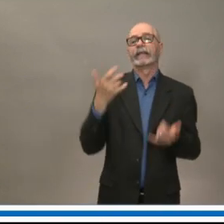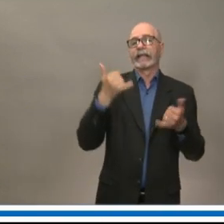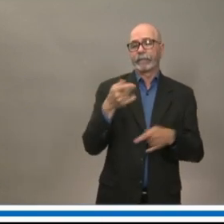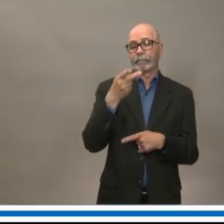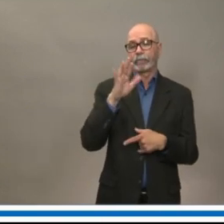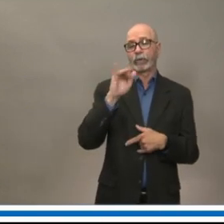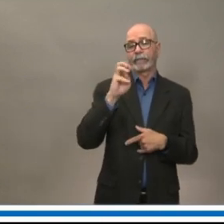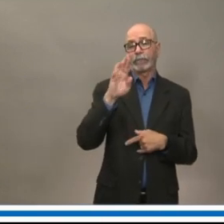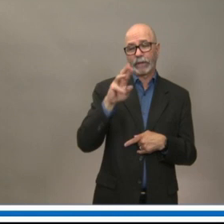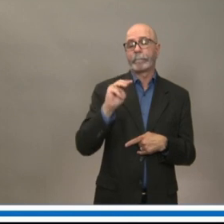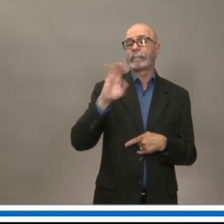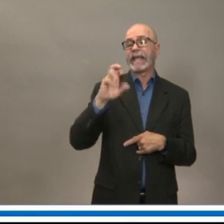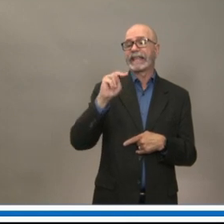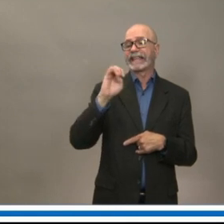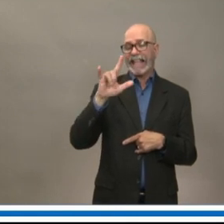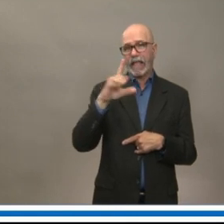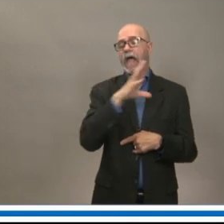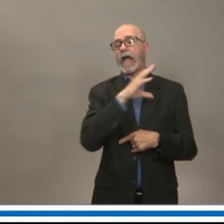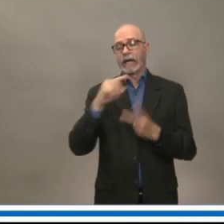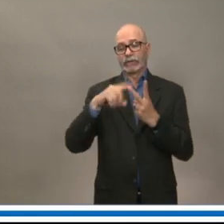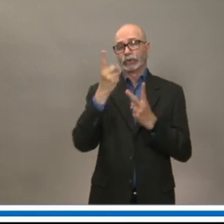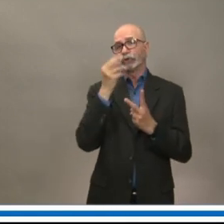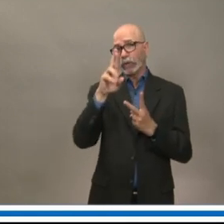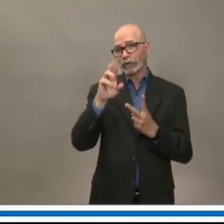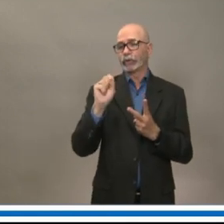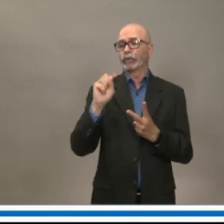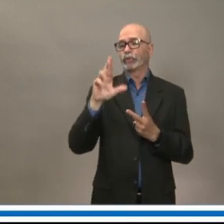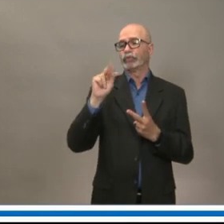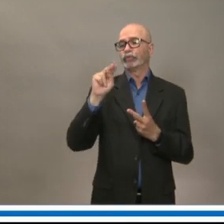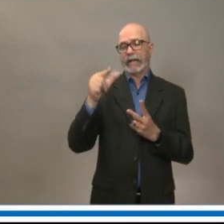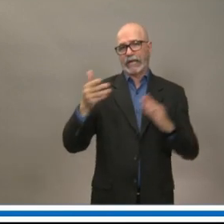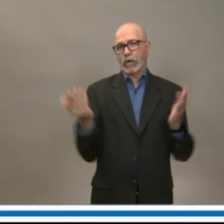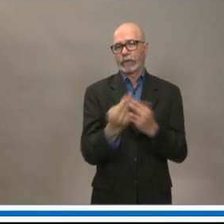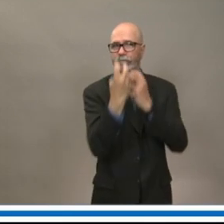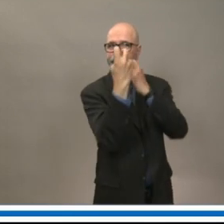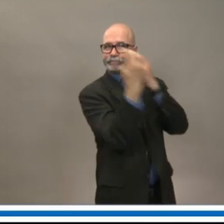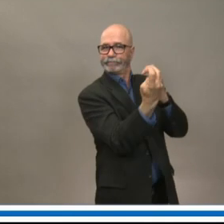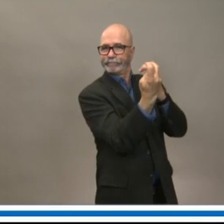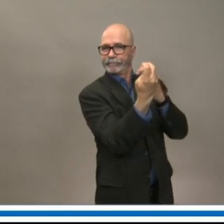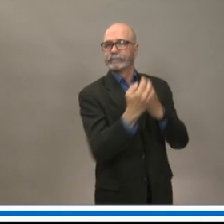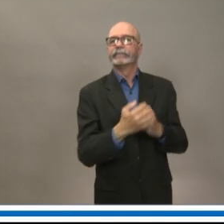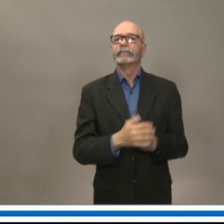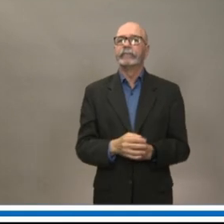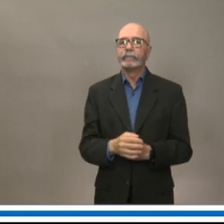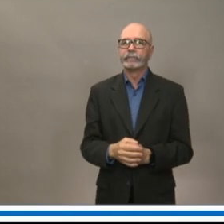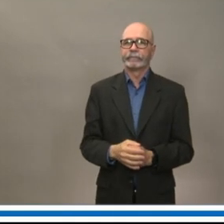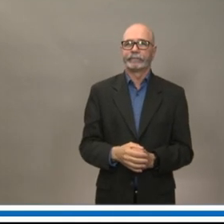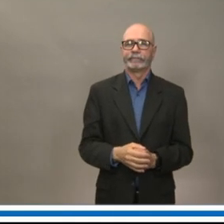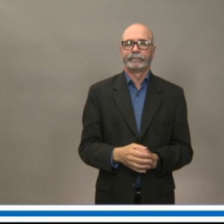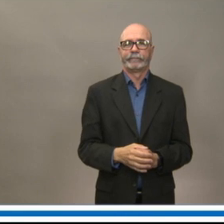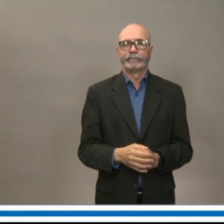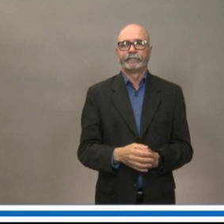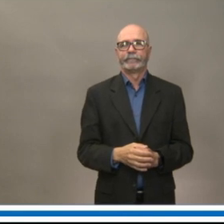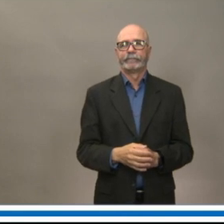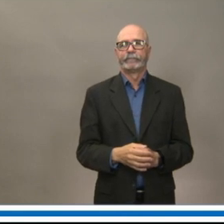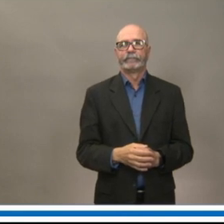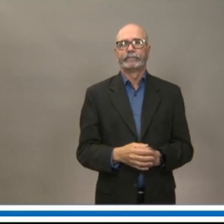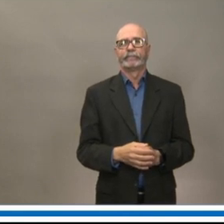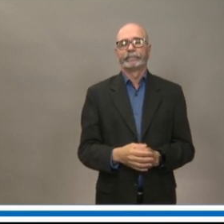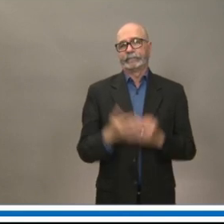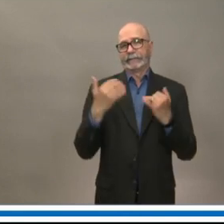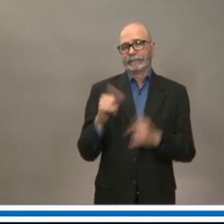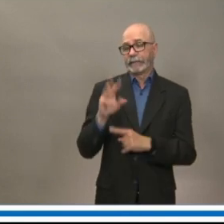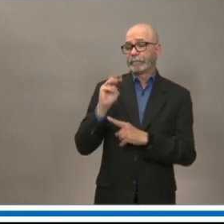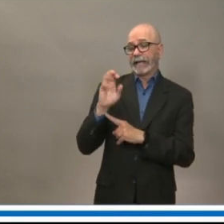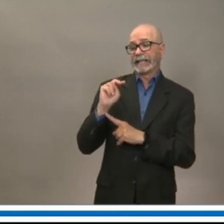McNeil, and our Chief Medical Officer of Health for Nova Scotia, Dr. Robert Strang. Go ahead, Premier. Thank you, Chrissy. Good afternoon, everyone.